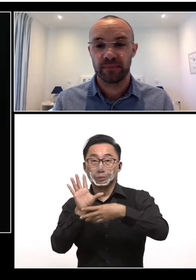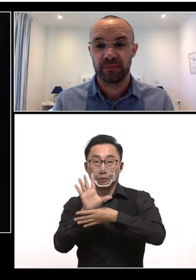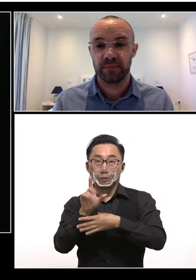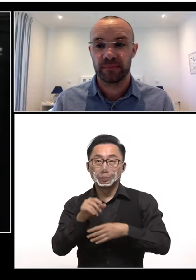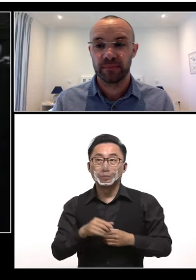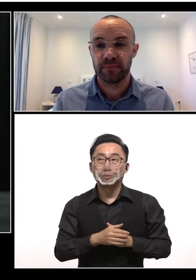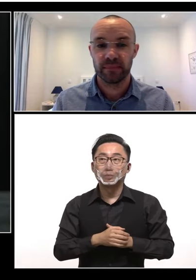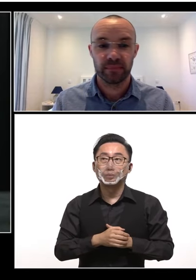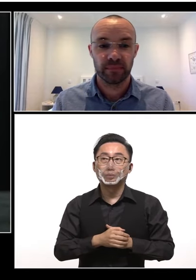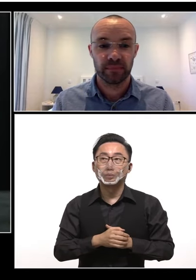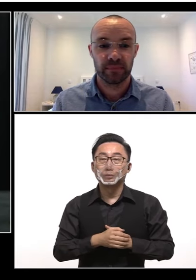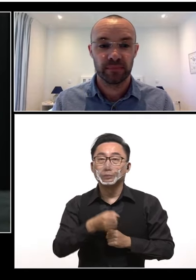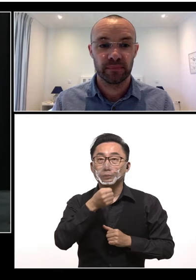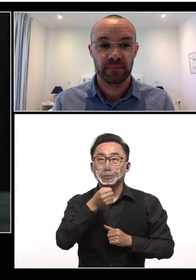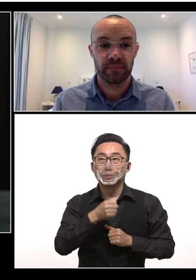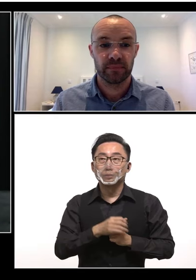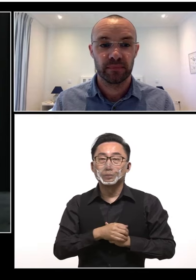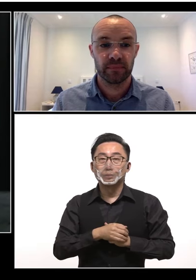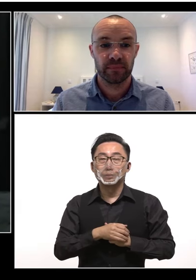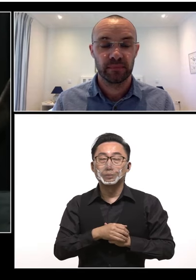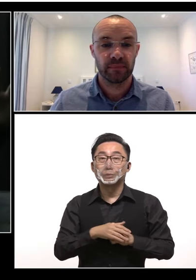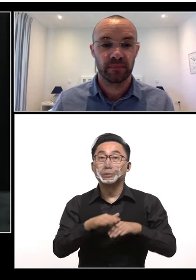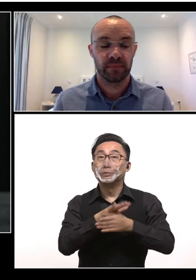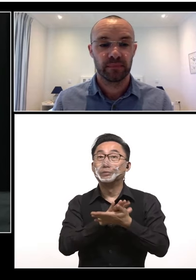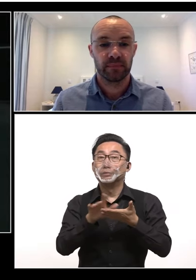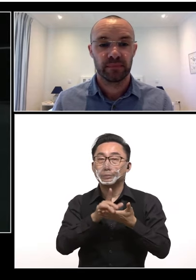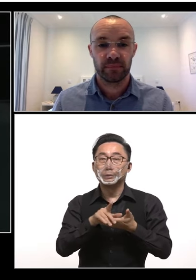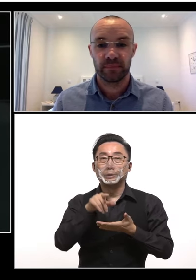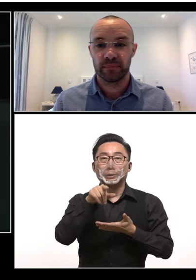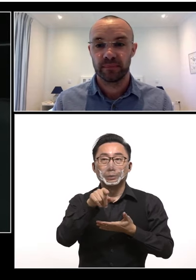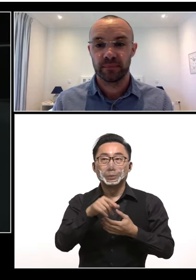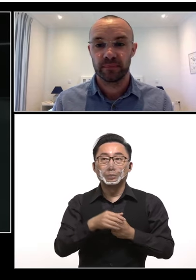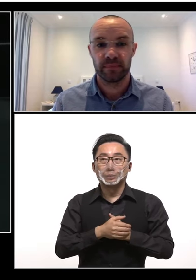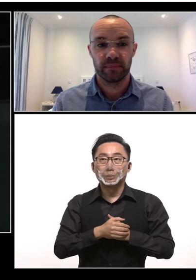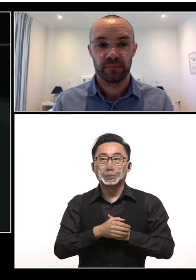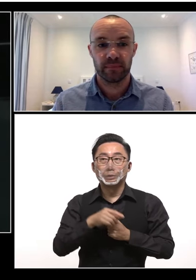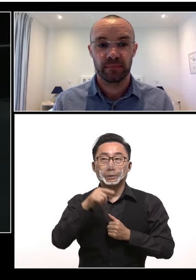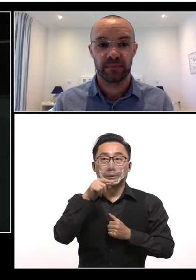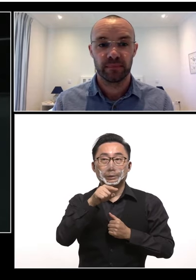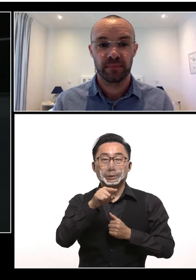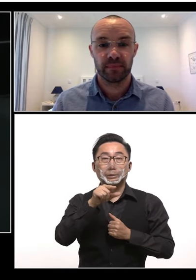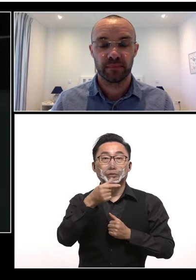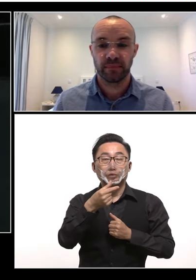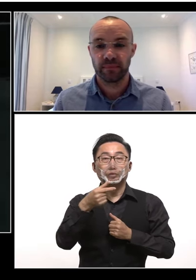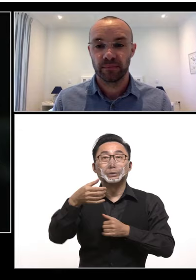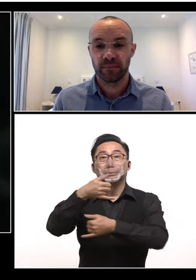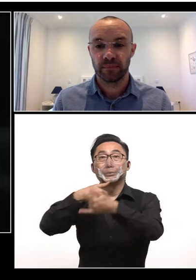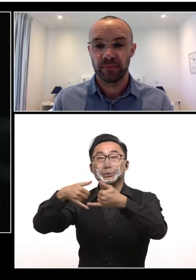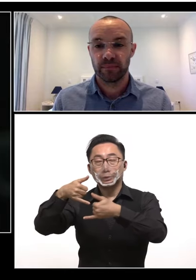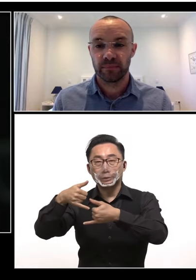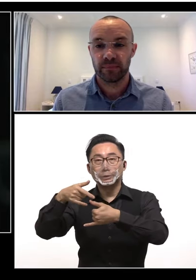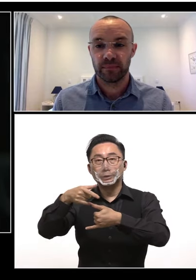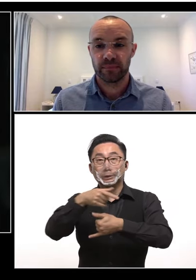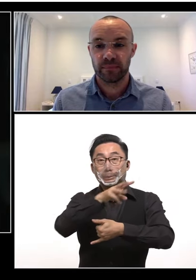Inspired by an encounter with Matty at a workshop at the Bush Theatre, George and Matty together took Light in a new and unexpected